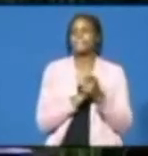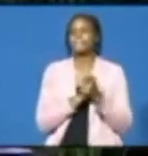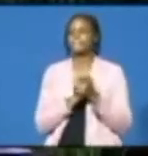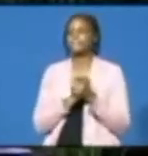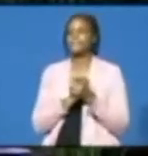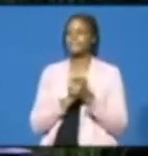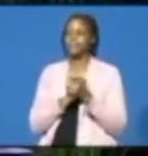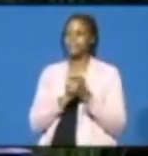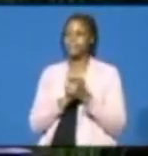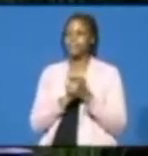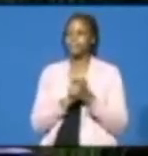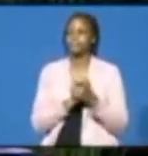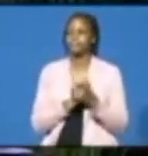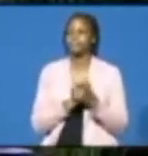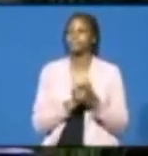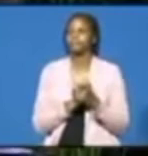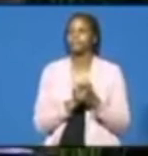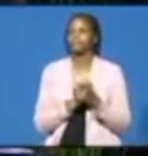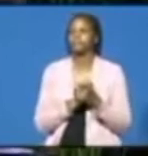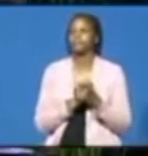And when